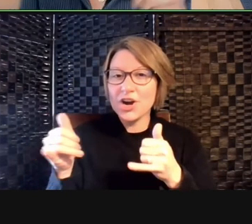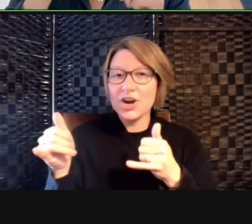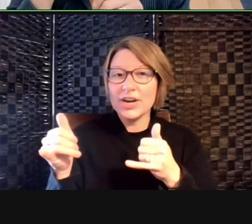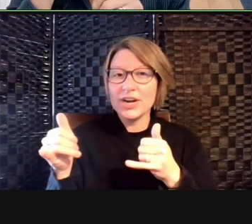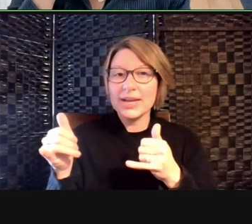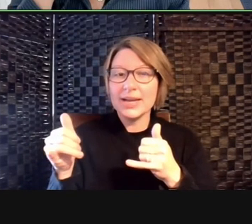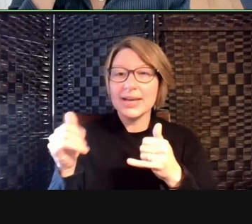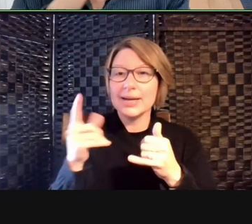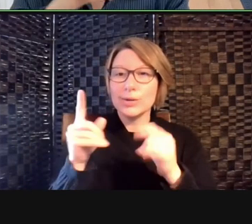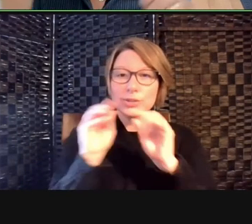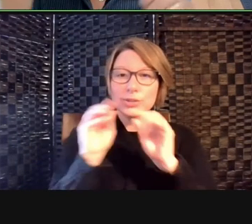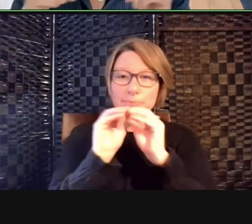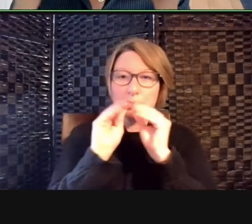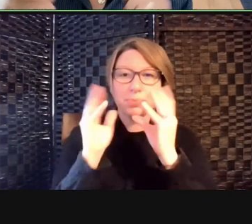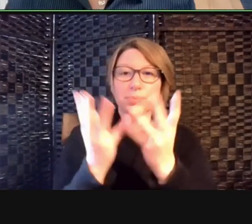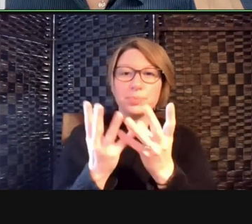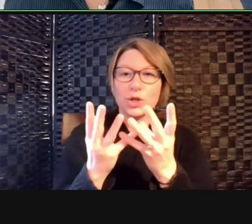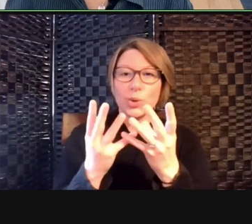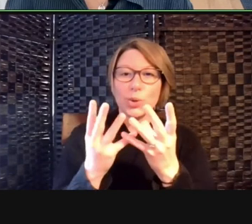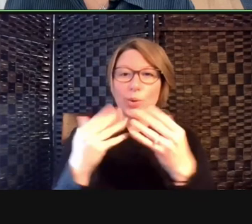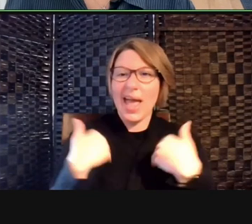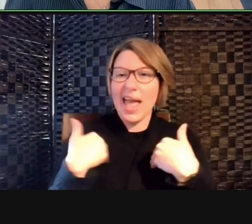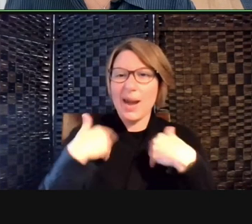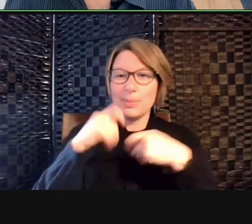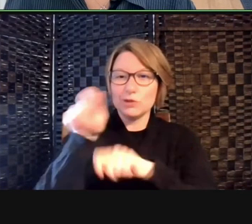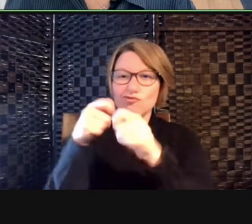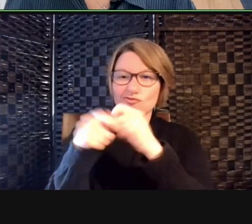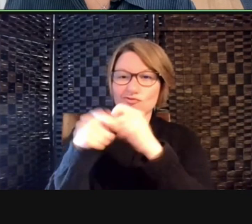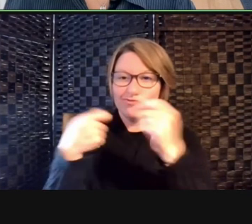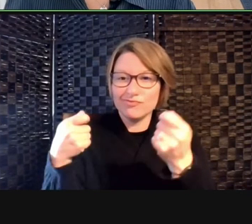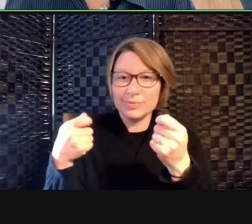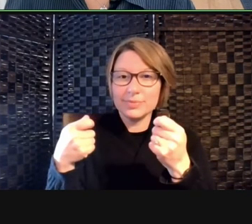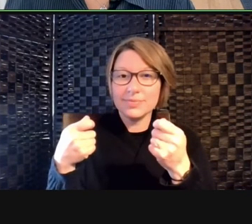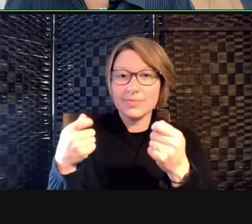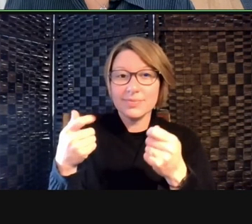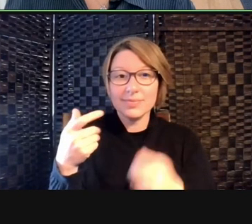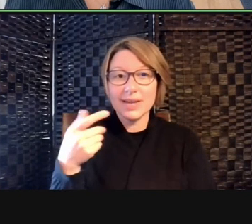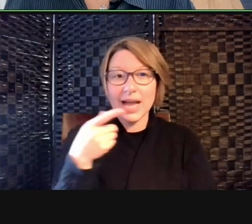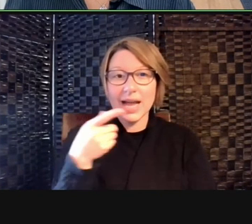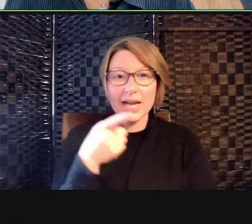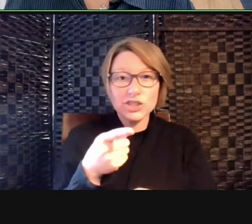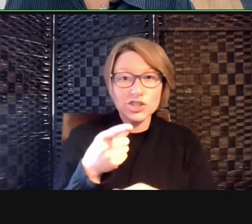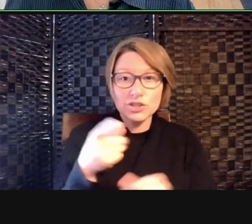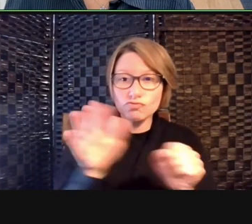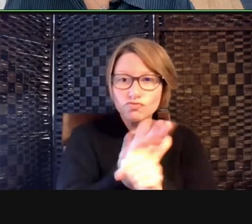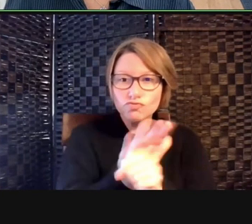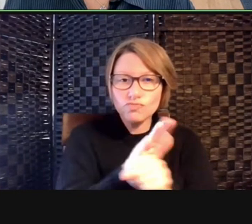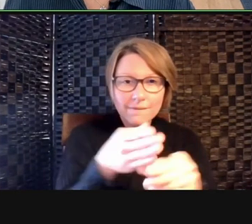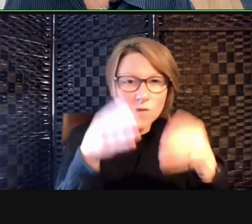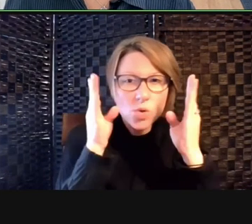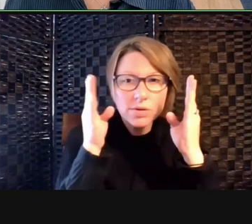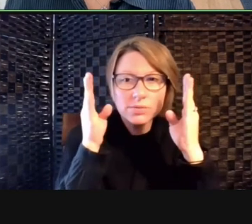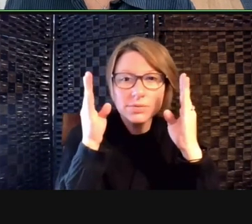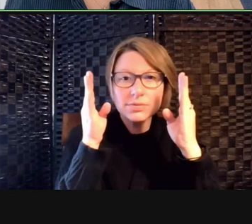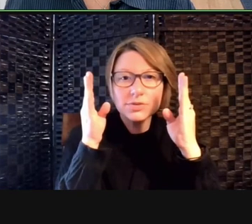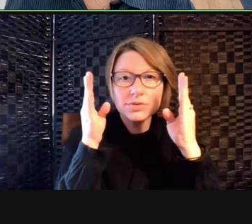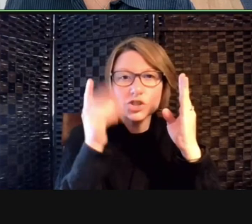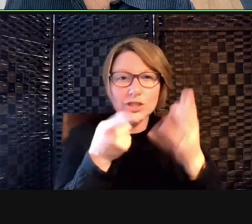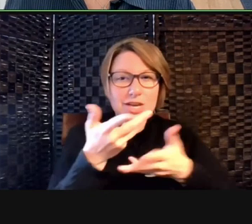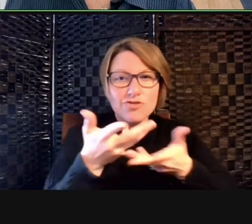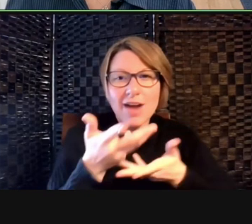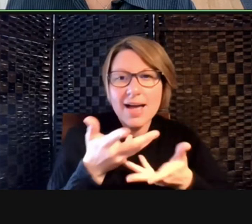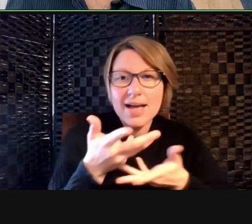up balloons and making balloon animals. And look at her. Look how completely focused she is. She's able to interact